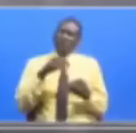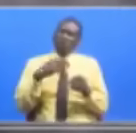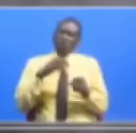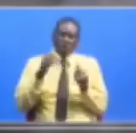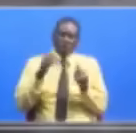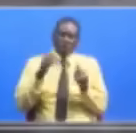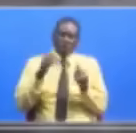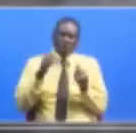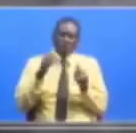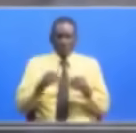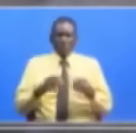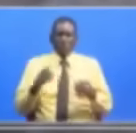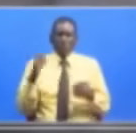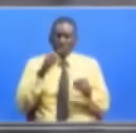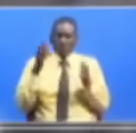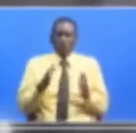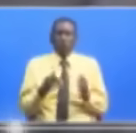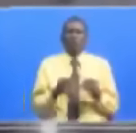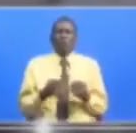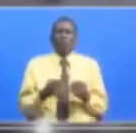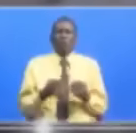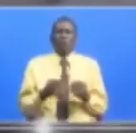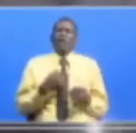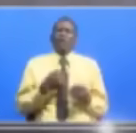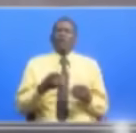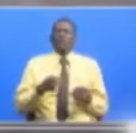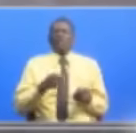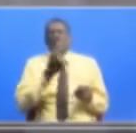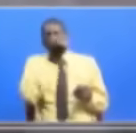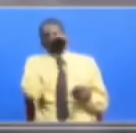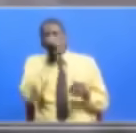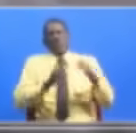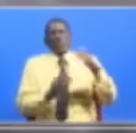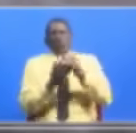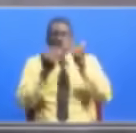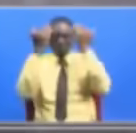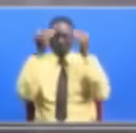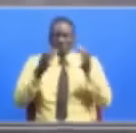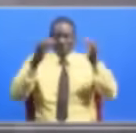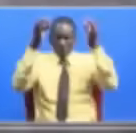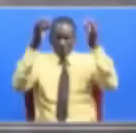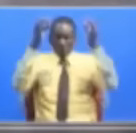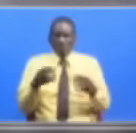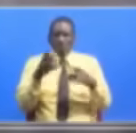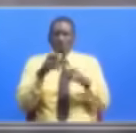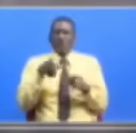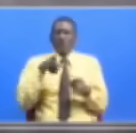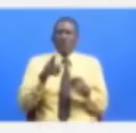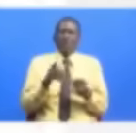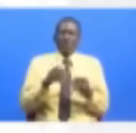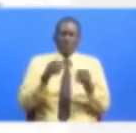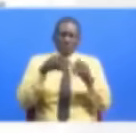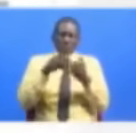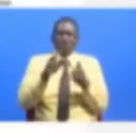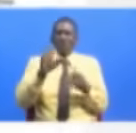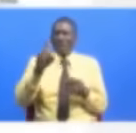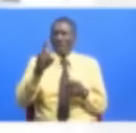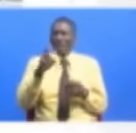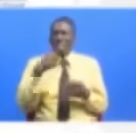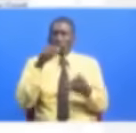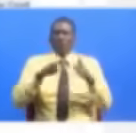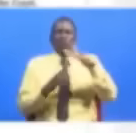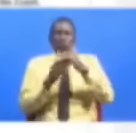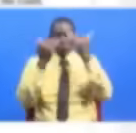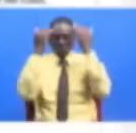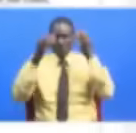fondly referred to in the corridors of law, has laughed off the Supreme Court's decision. According to his post on X, the